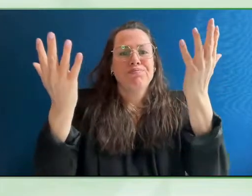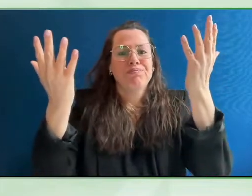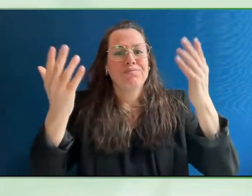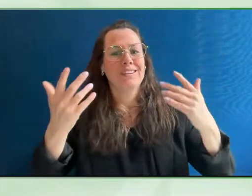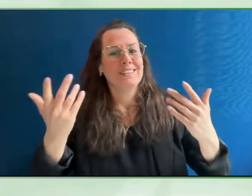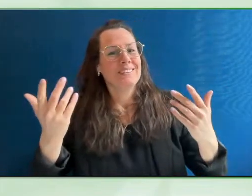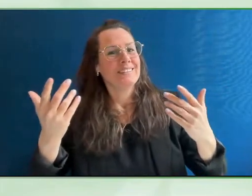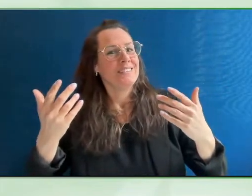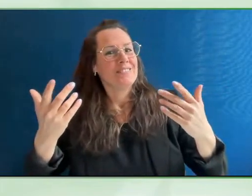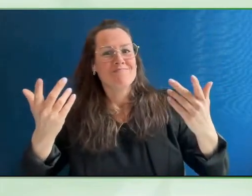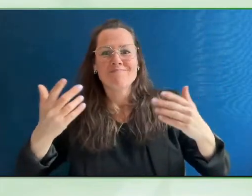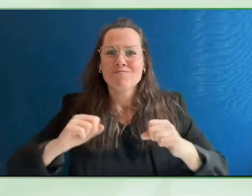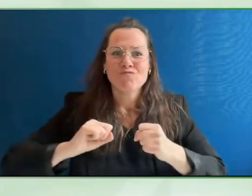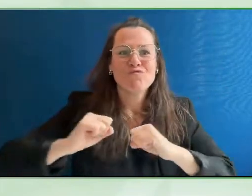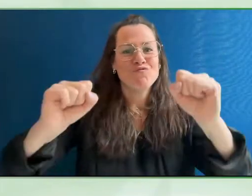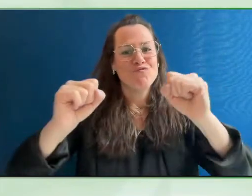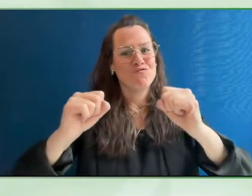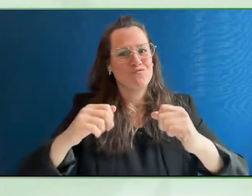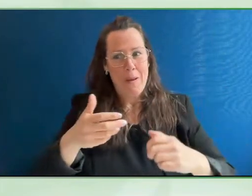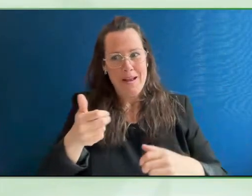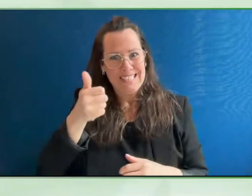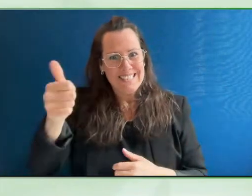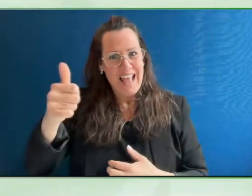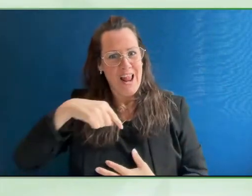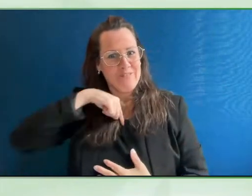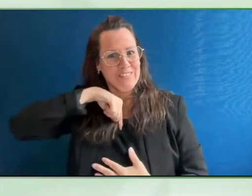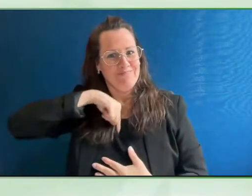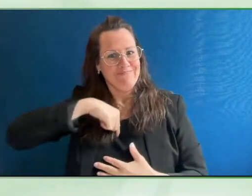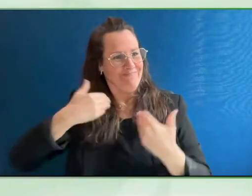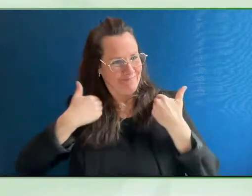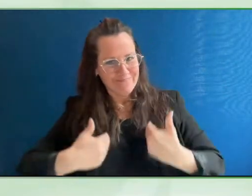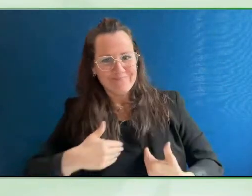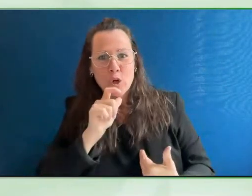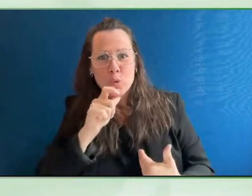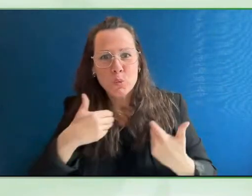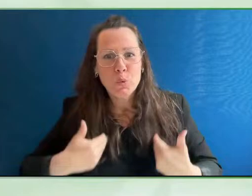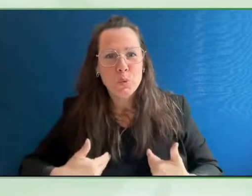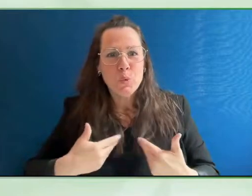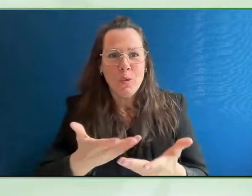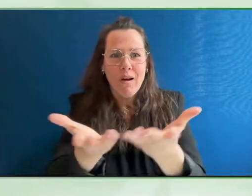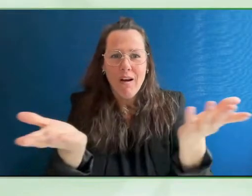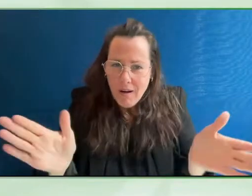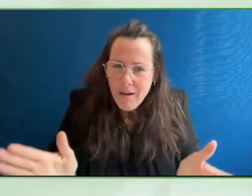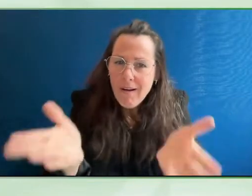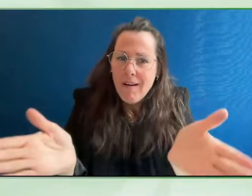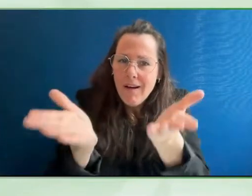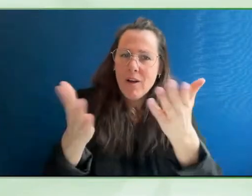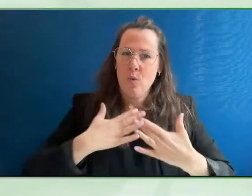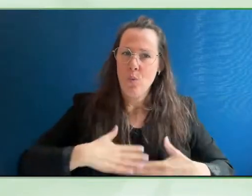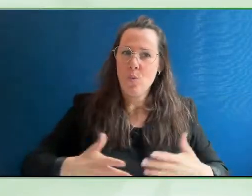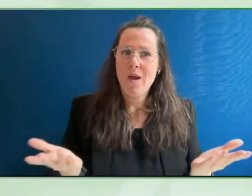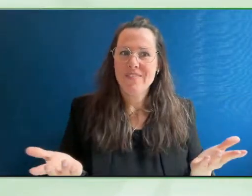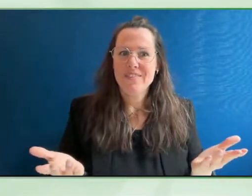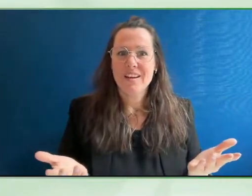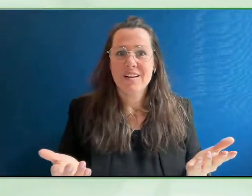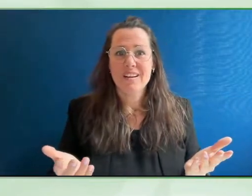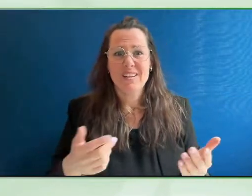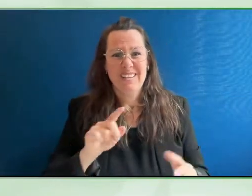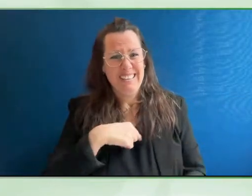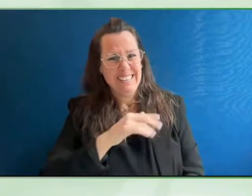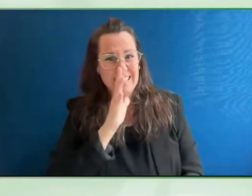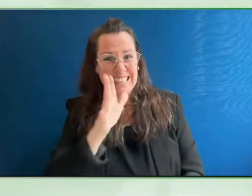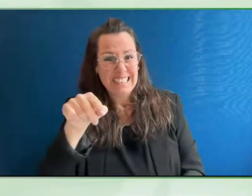effect, are we giving you what you're legally required to only, then you have reasonable accommodation. If you bring the human back into